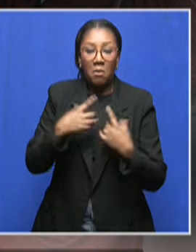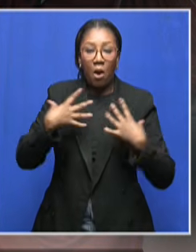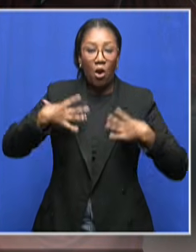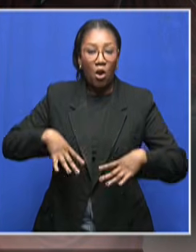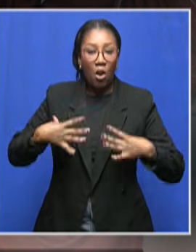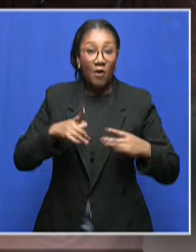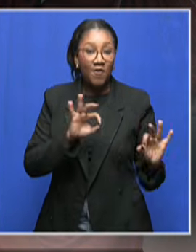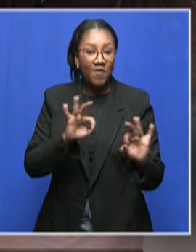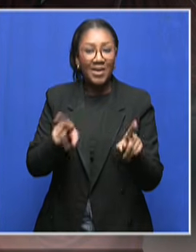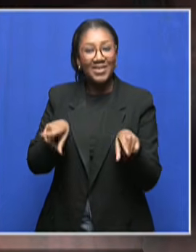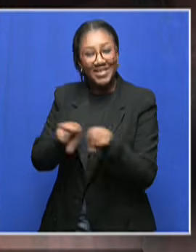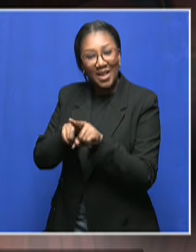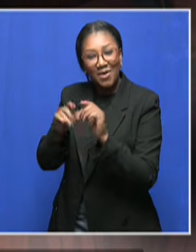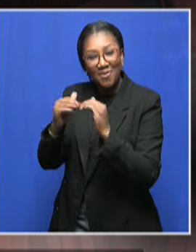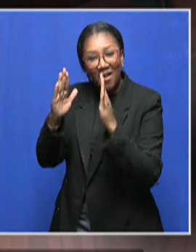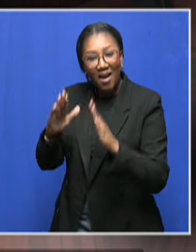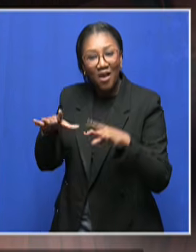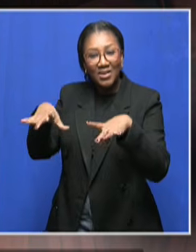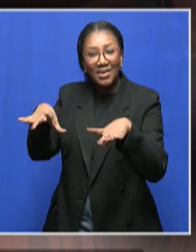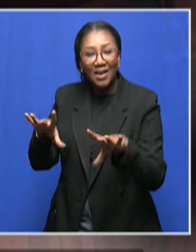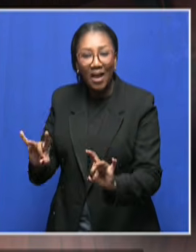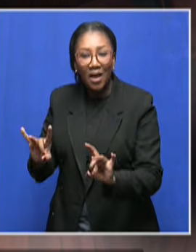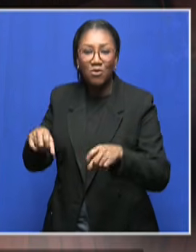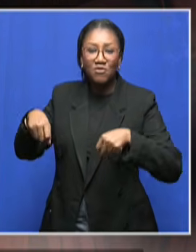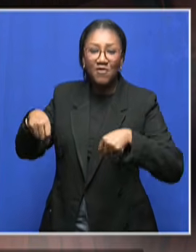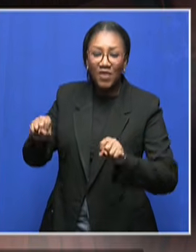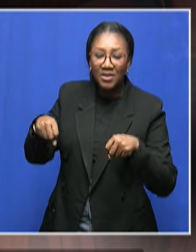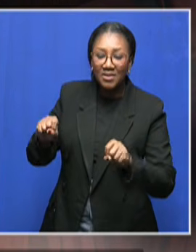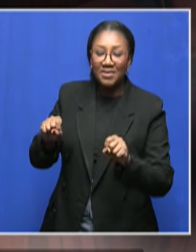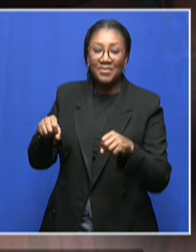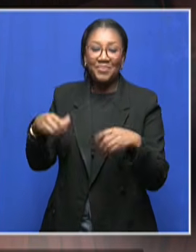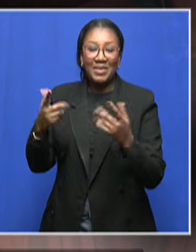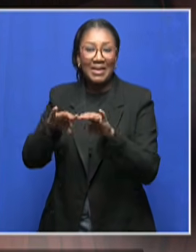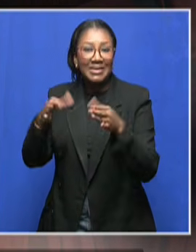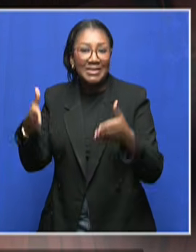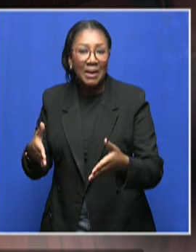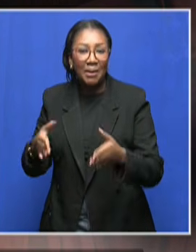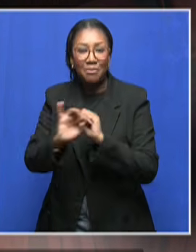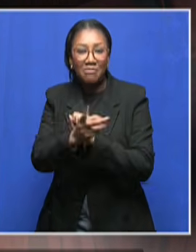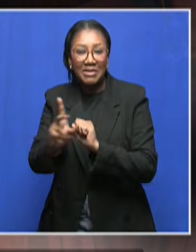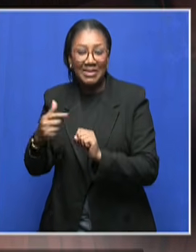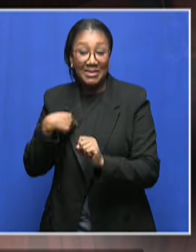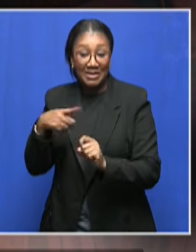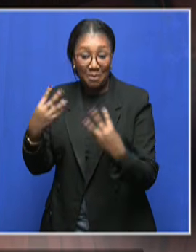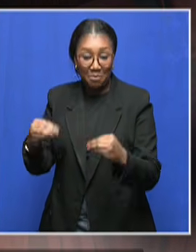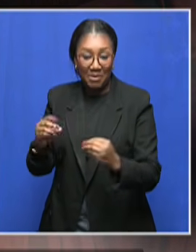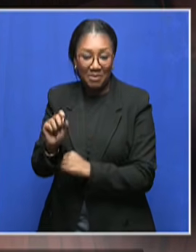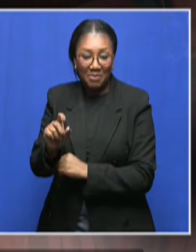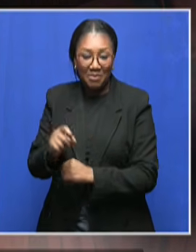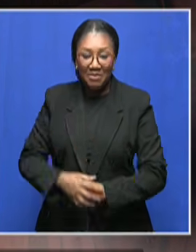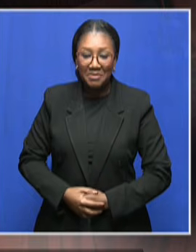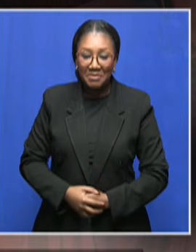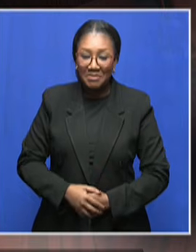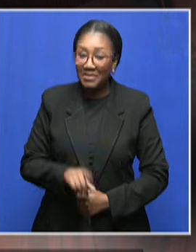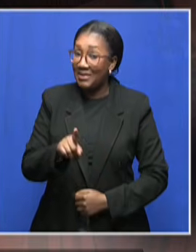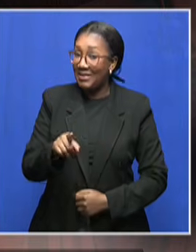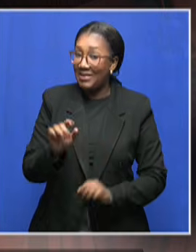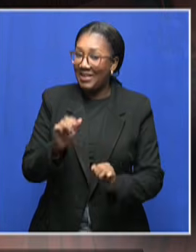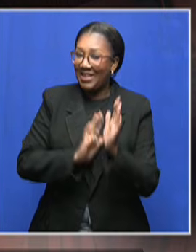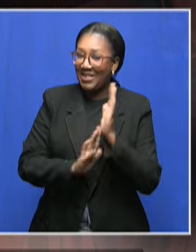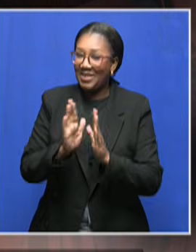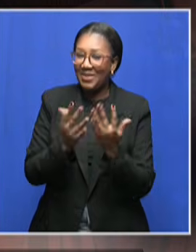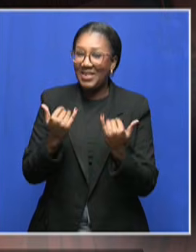then interiors dress the life that we live inside of that. Sarah's joining us virtually to unpack this a little bit further, and I'm excited for this chat. Sarah,